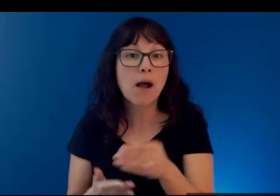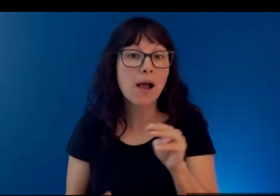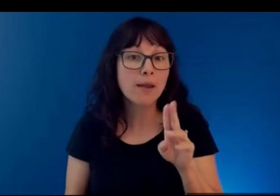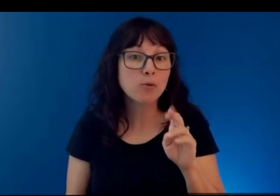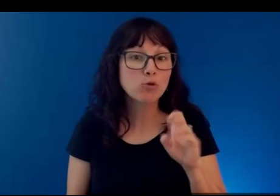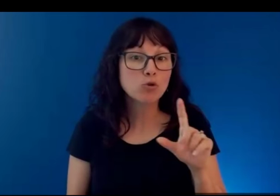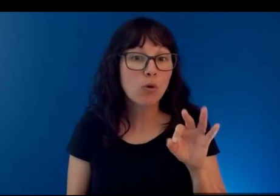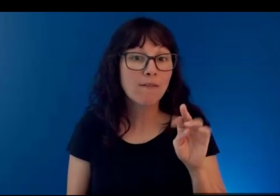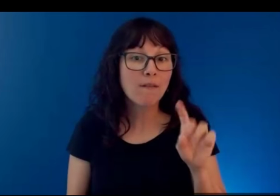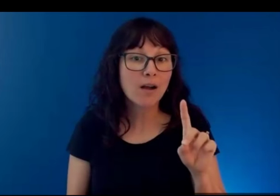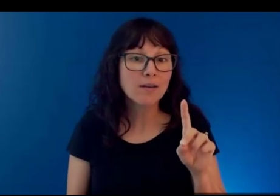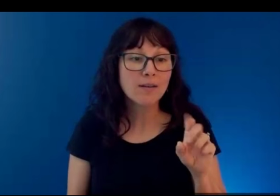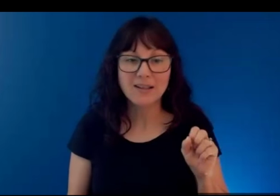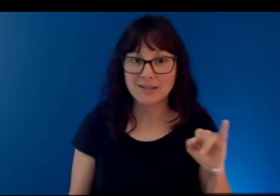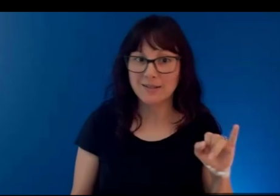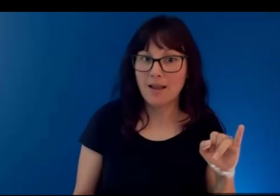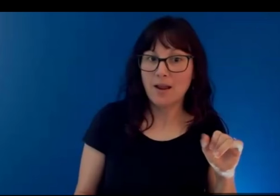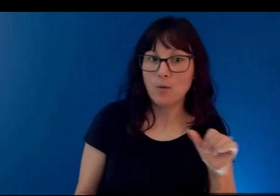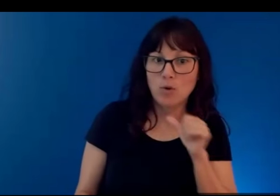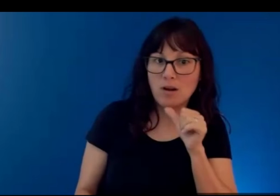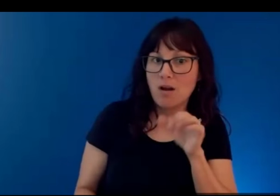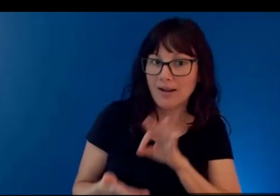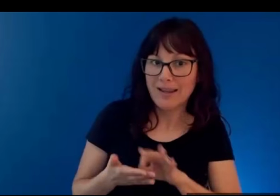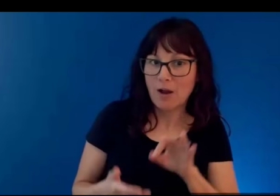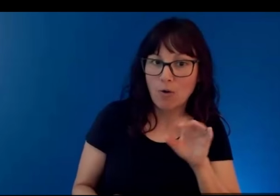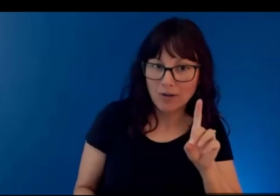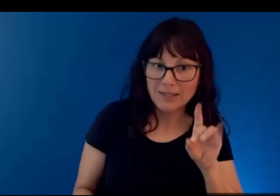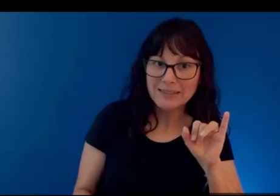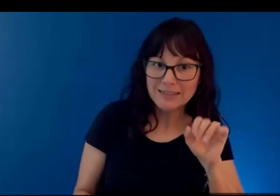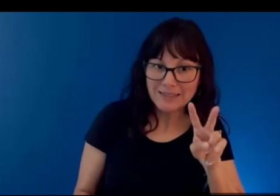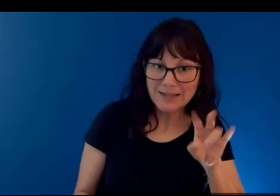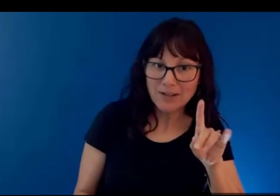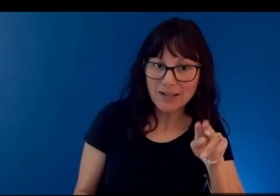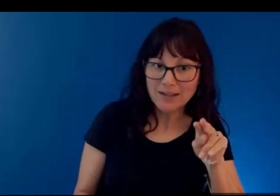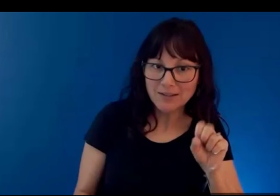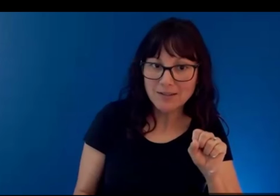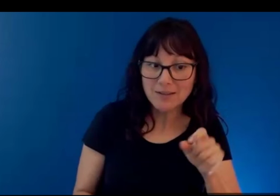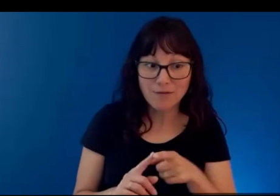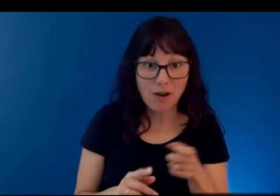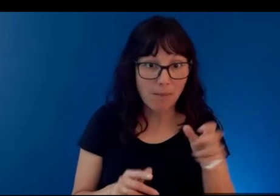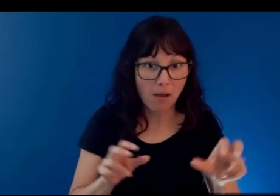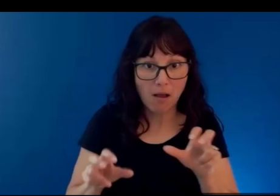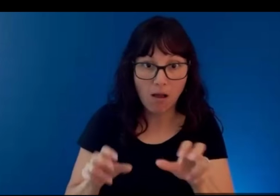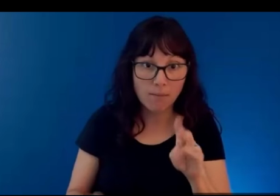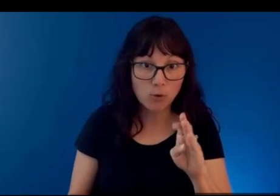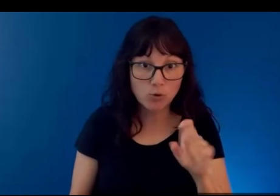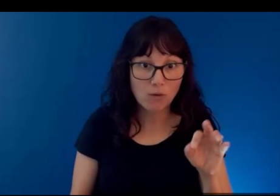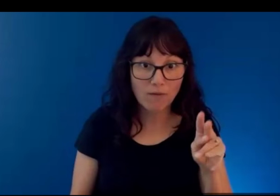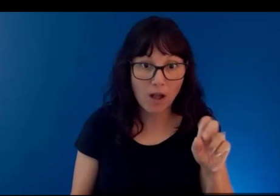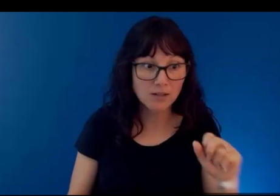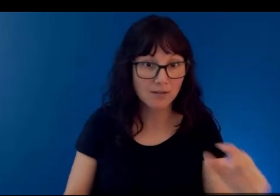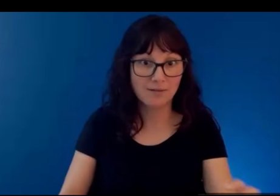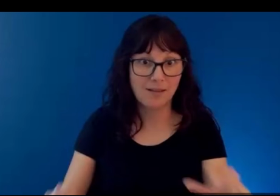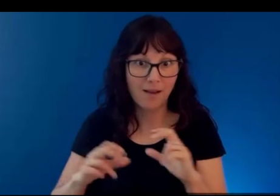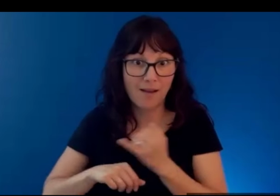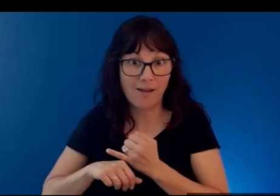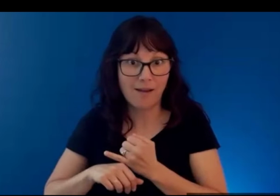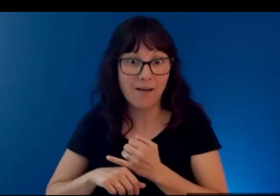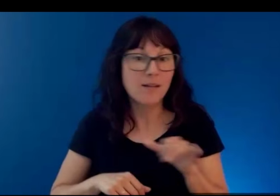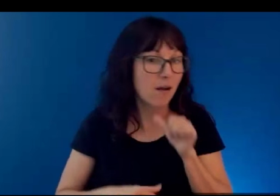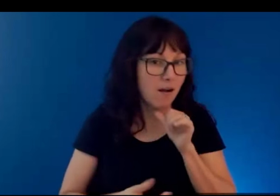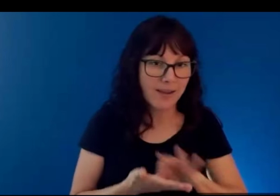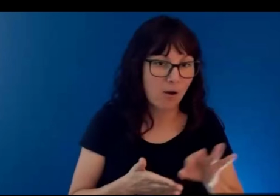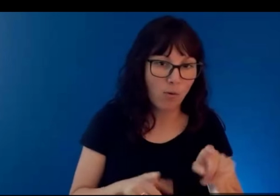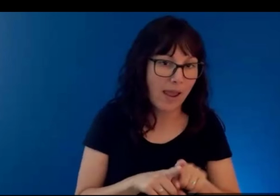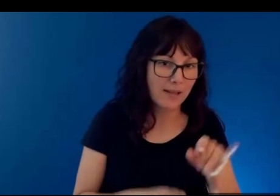funds, SSI would not count the dividends from those mutual funds as being income to